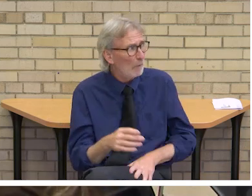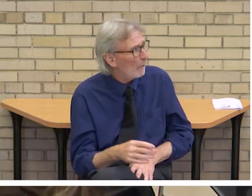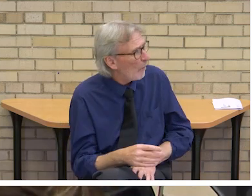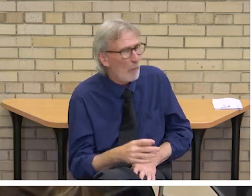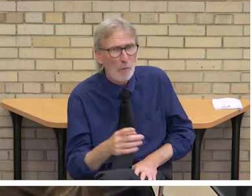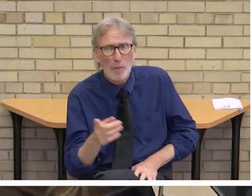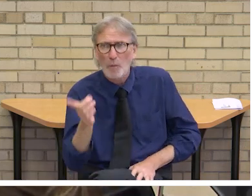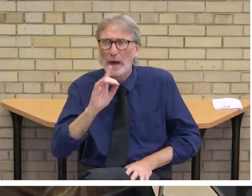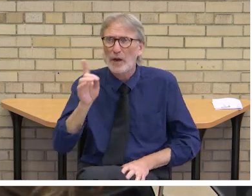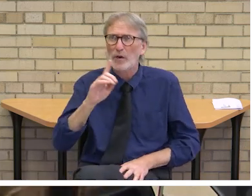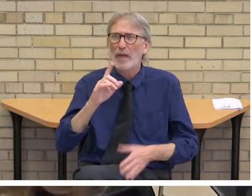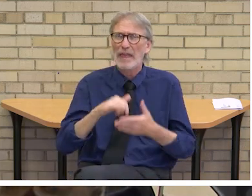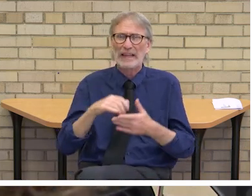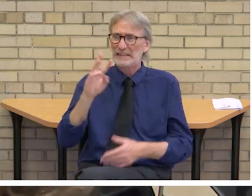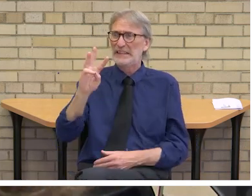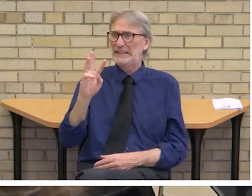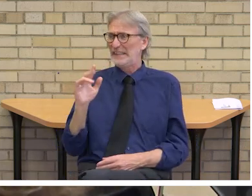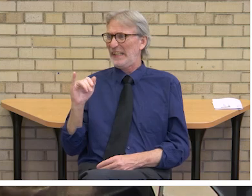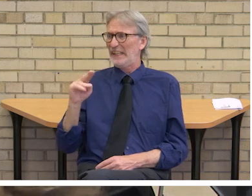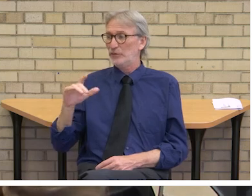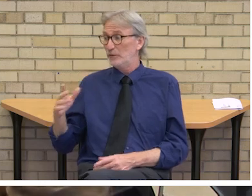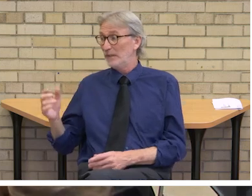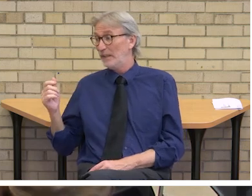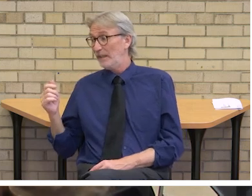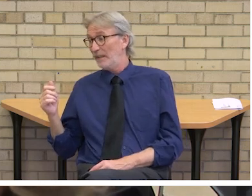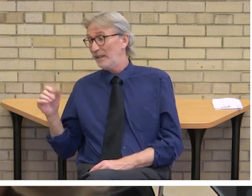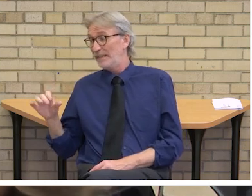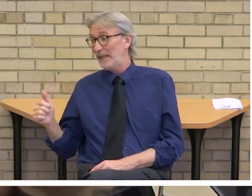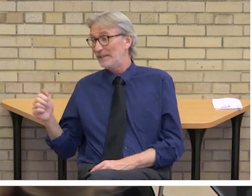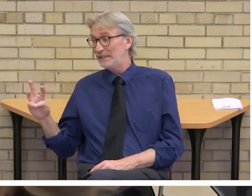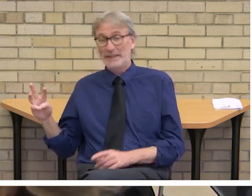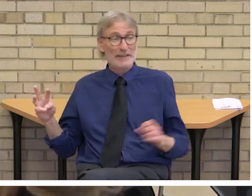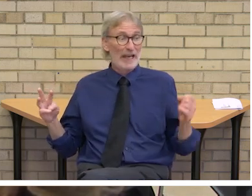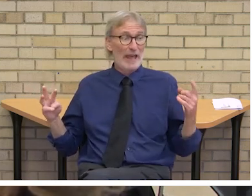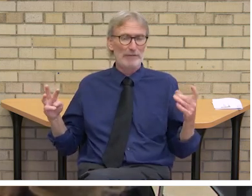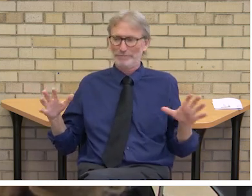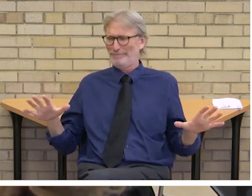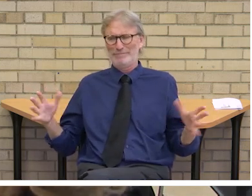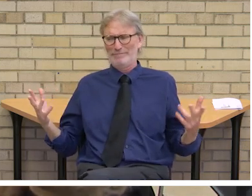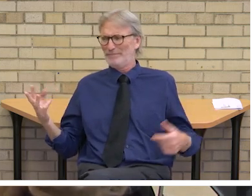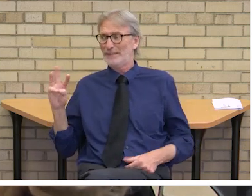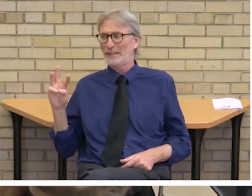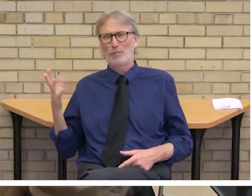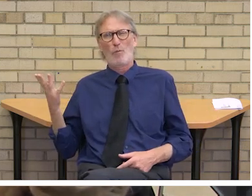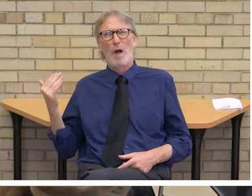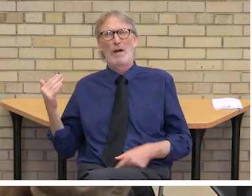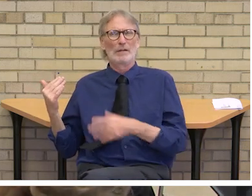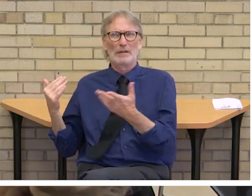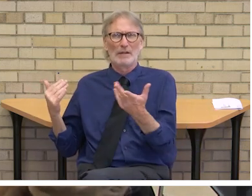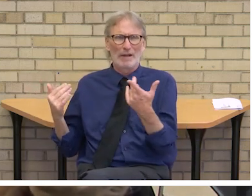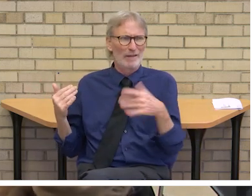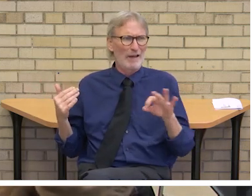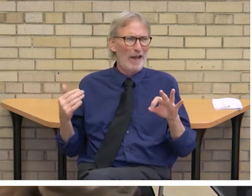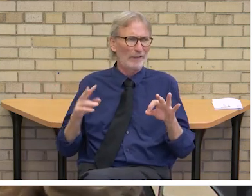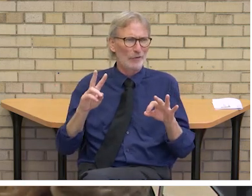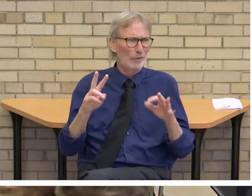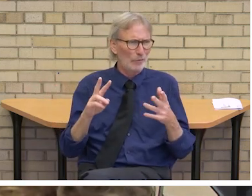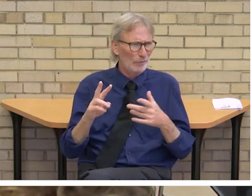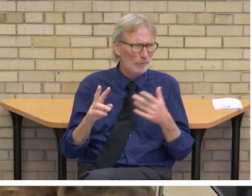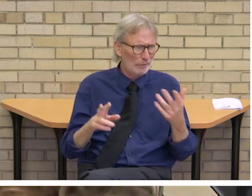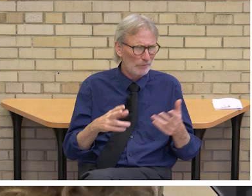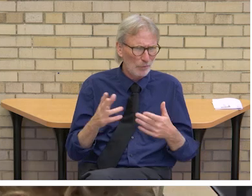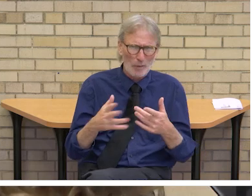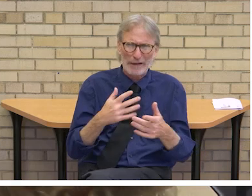6 inches went, because on the other side of the bridge, if you take the center line, I add up, I think the 9, the 2, and